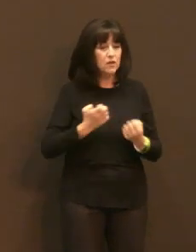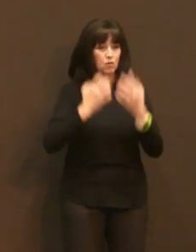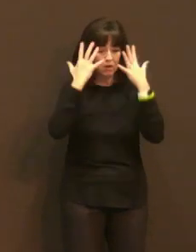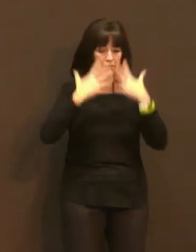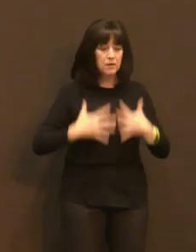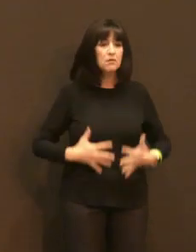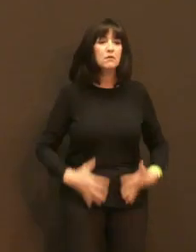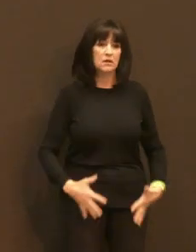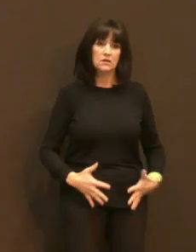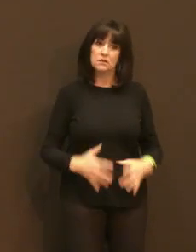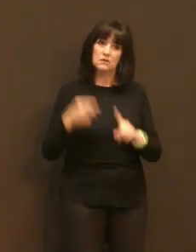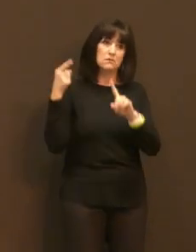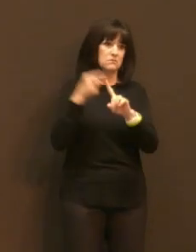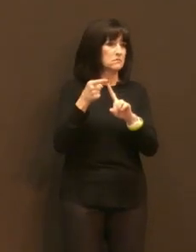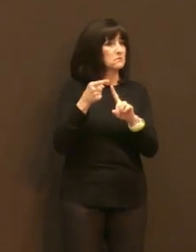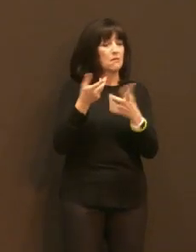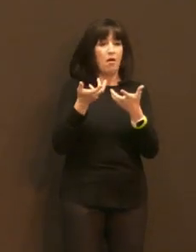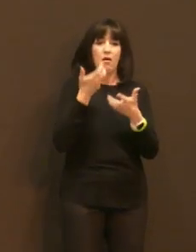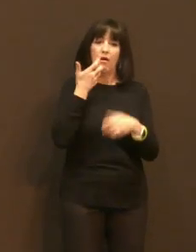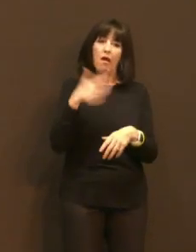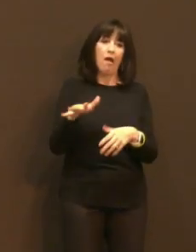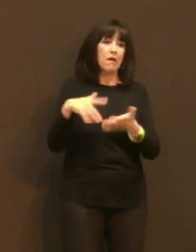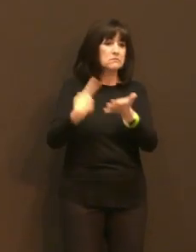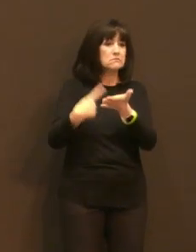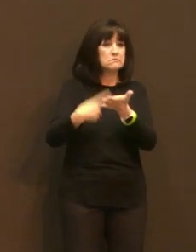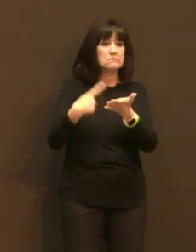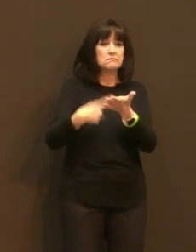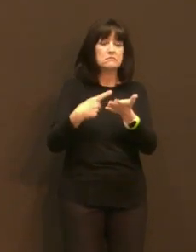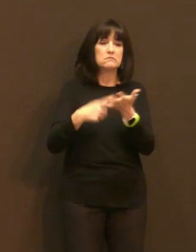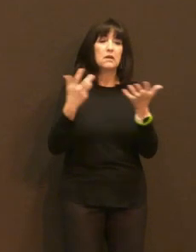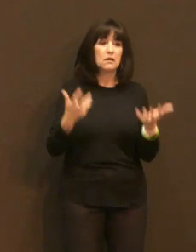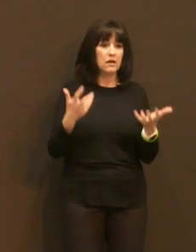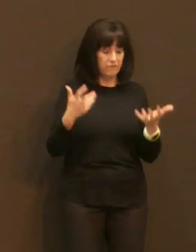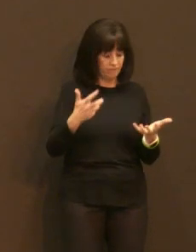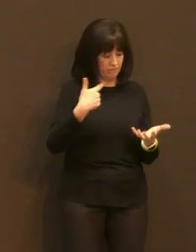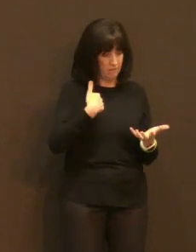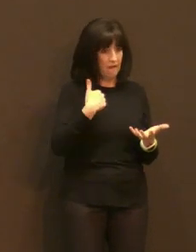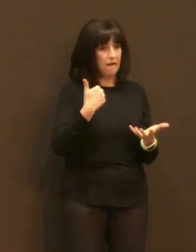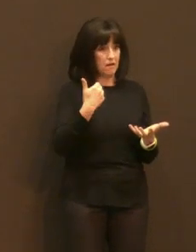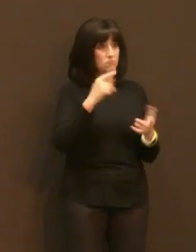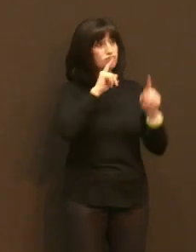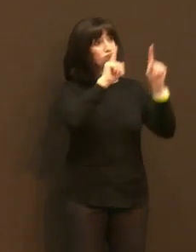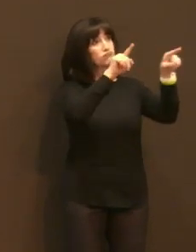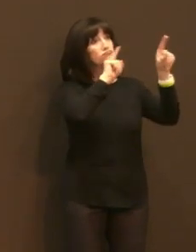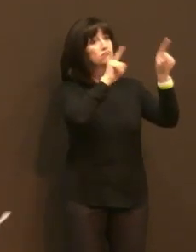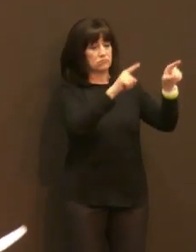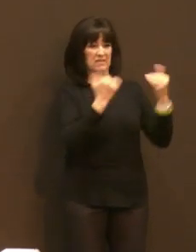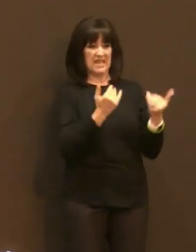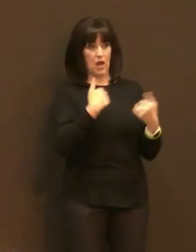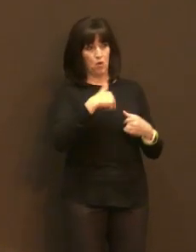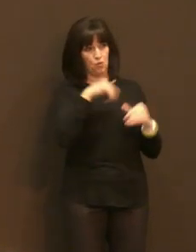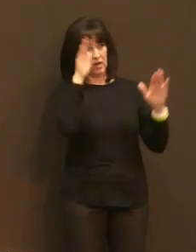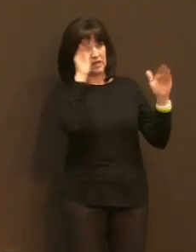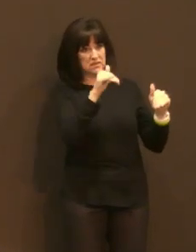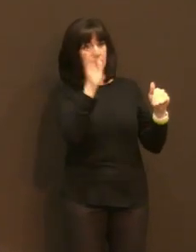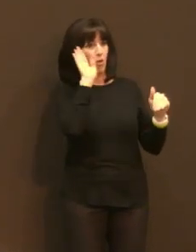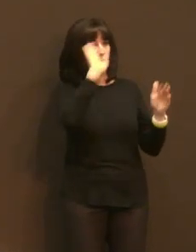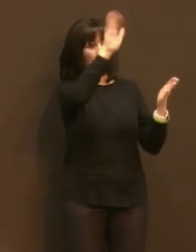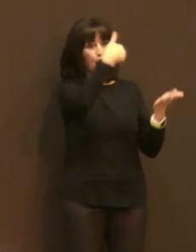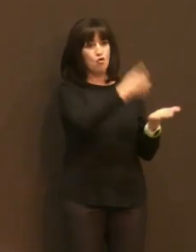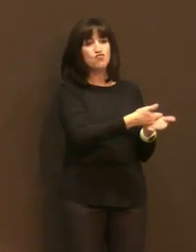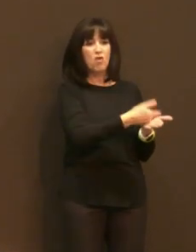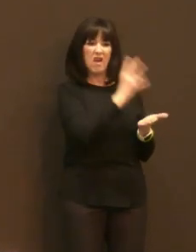we're in a comfortable position right now. If some orders come in over the next 7 to 10 days, we as in public health continues